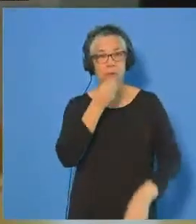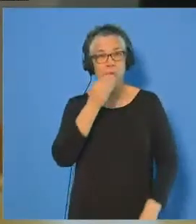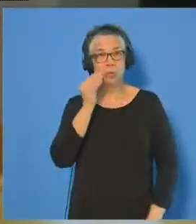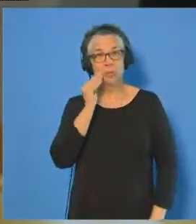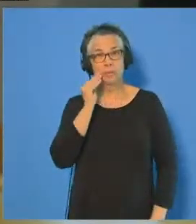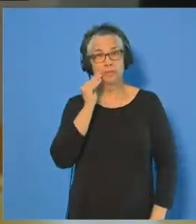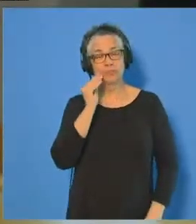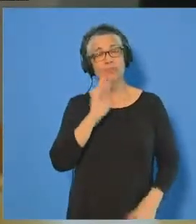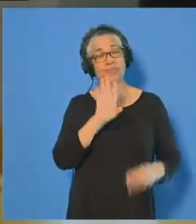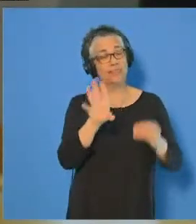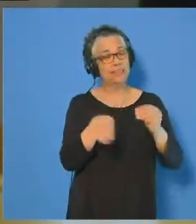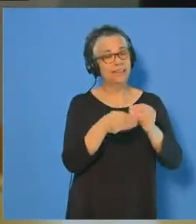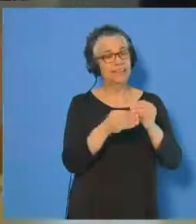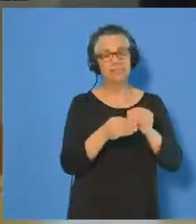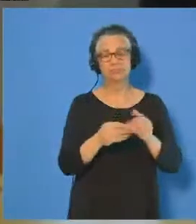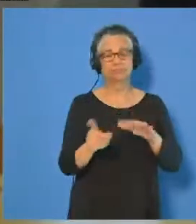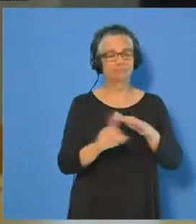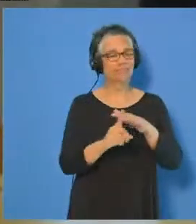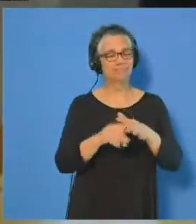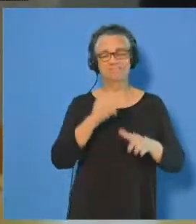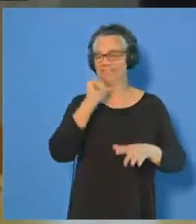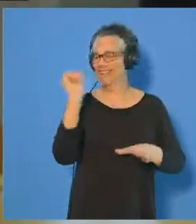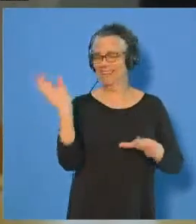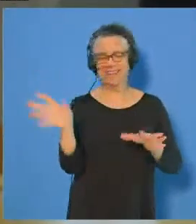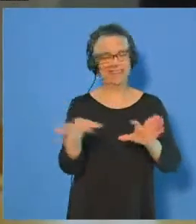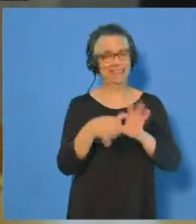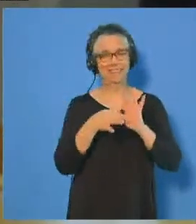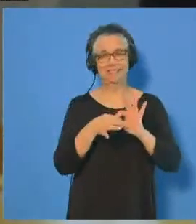were unrelated to the first case.